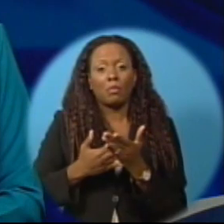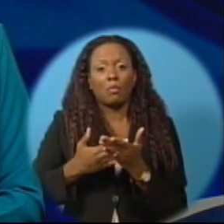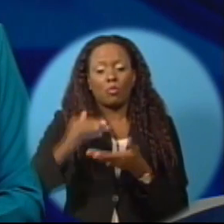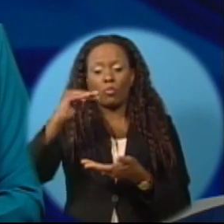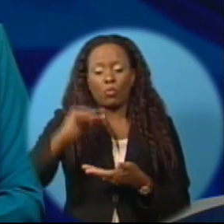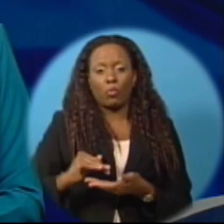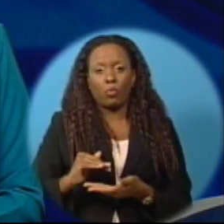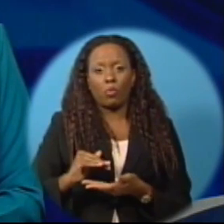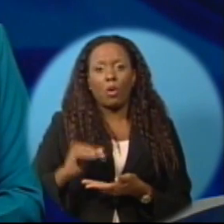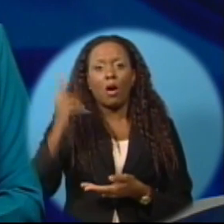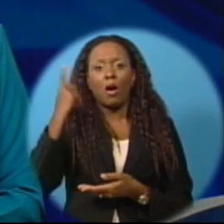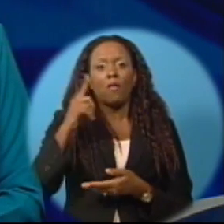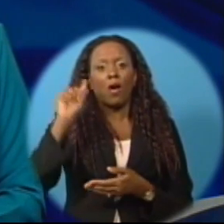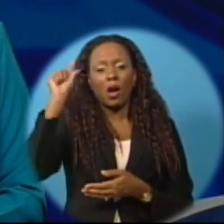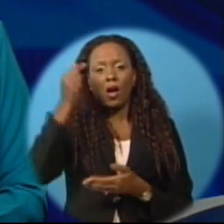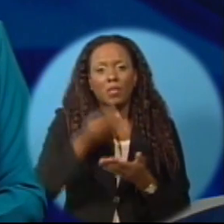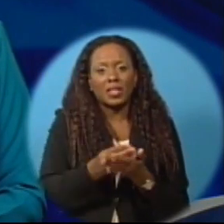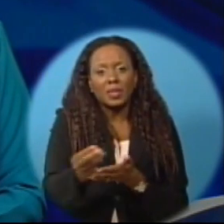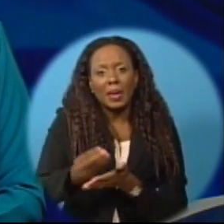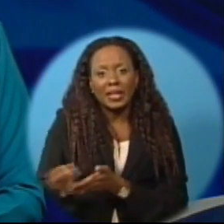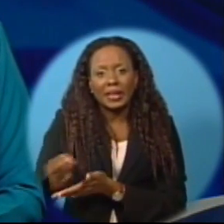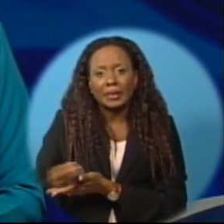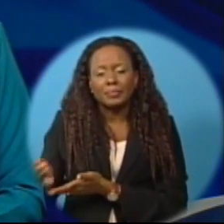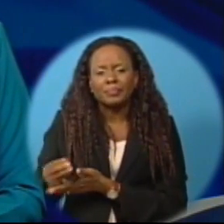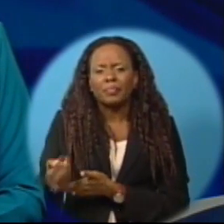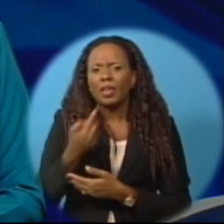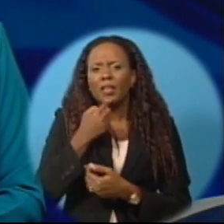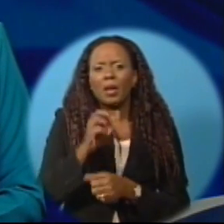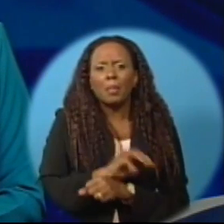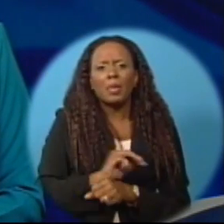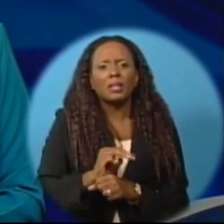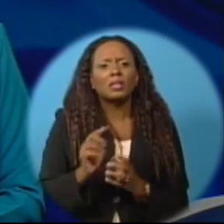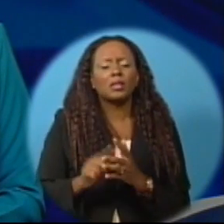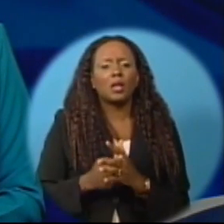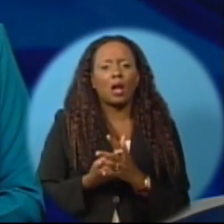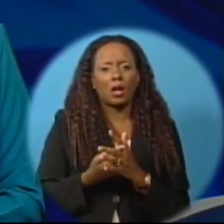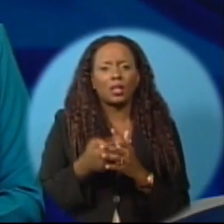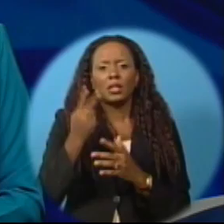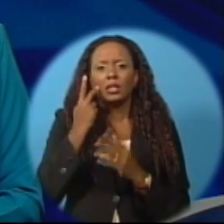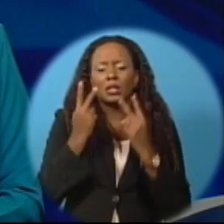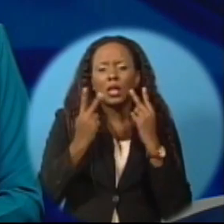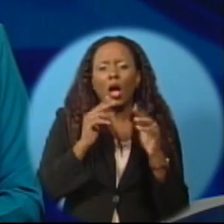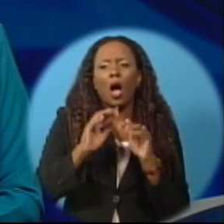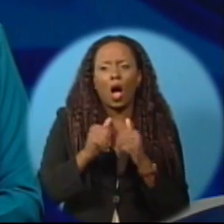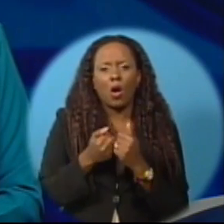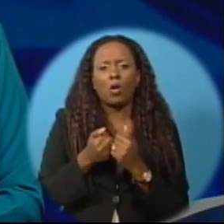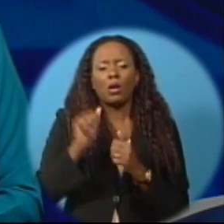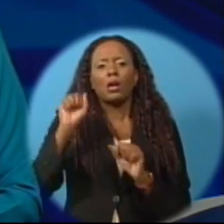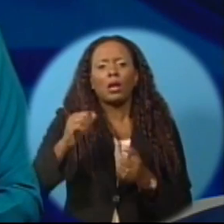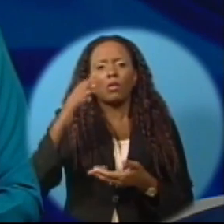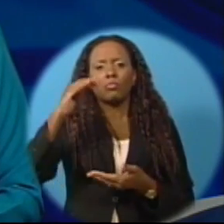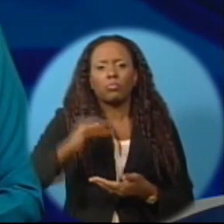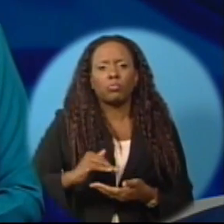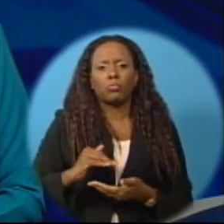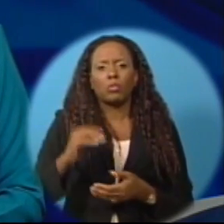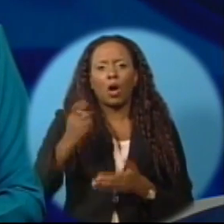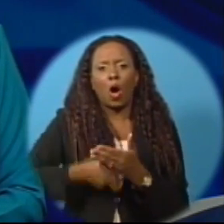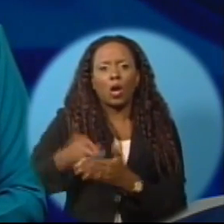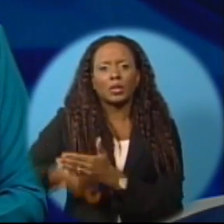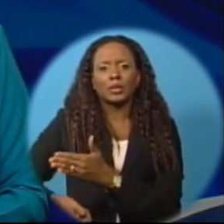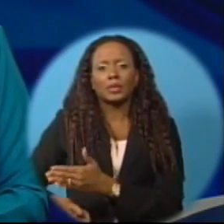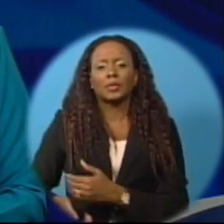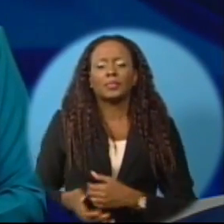to reduce government expenditure. Mr. Boyce says the ministry has started to look internally at where costs can be